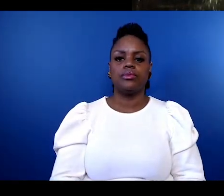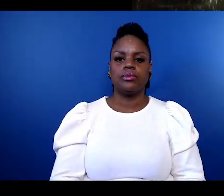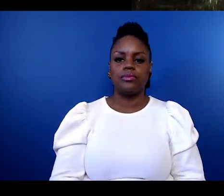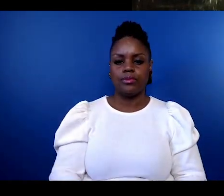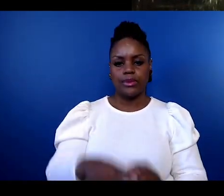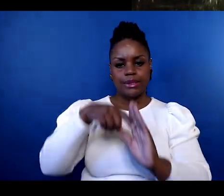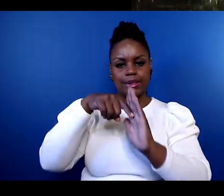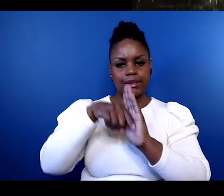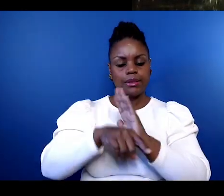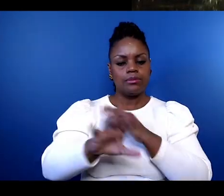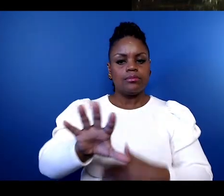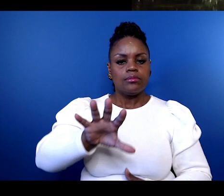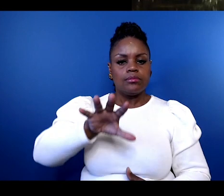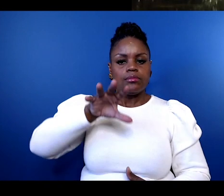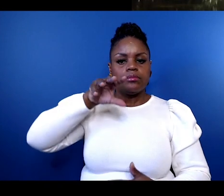Deep inhale.